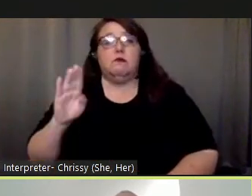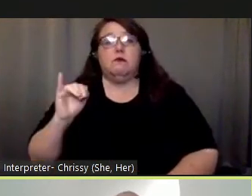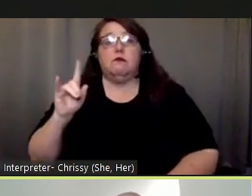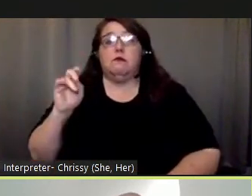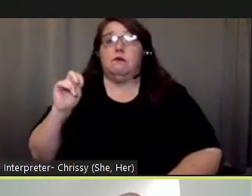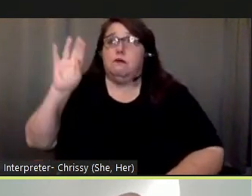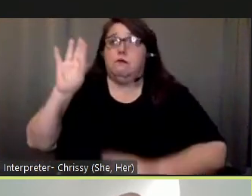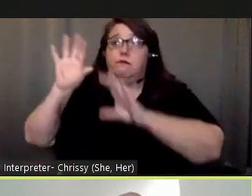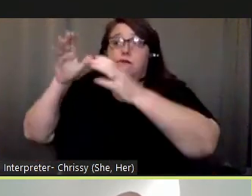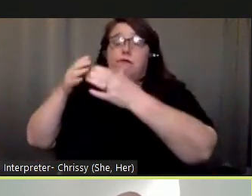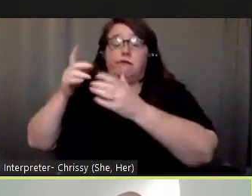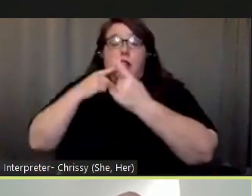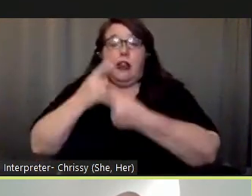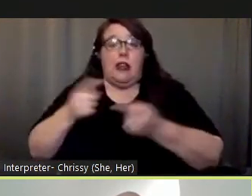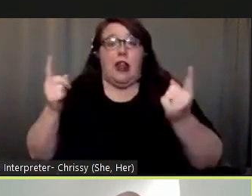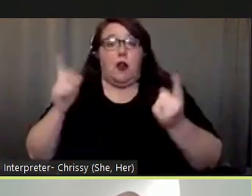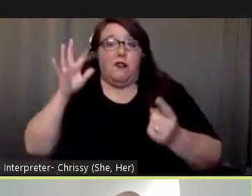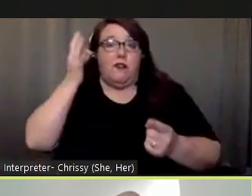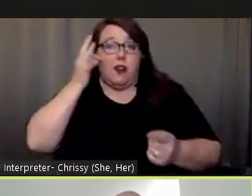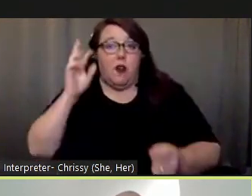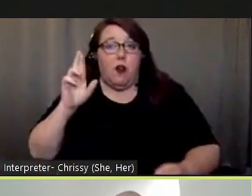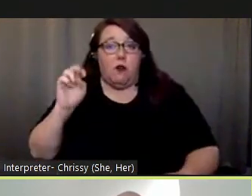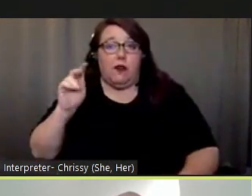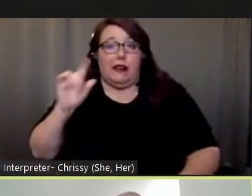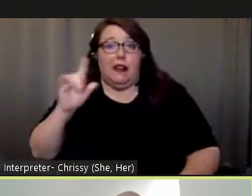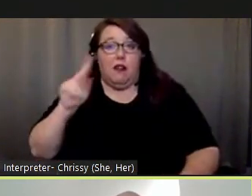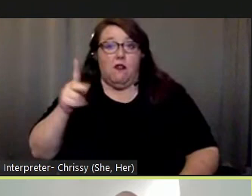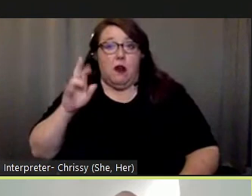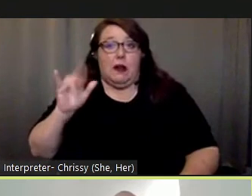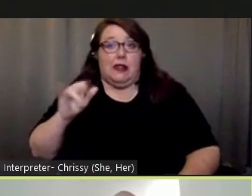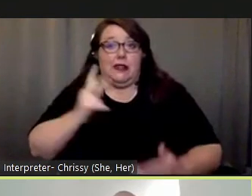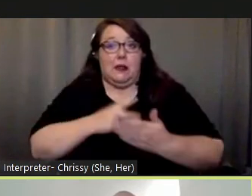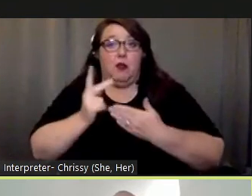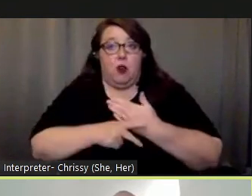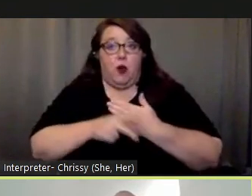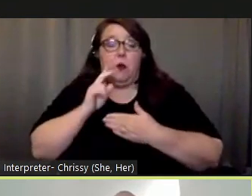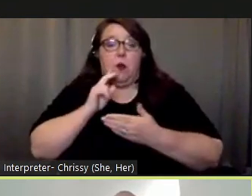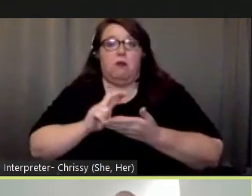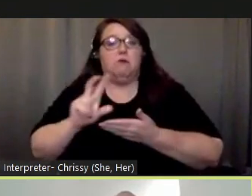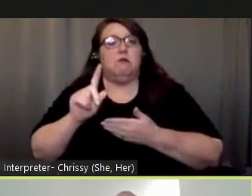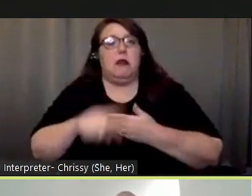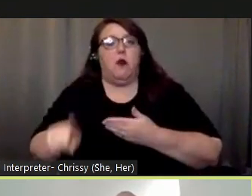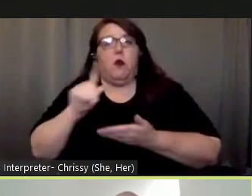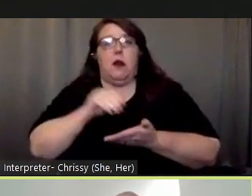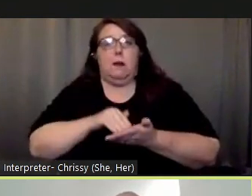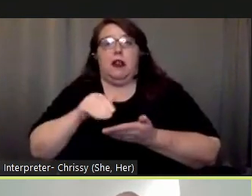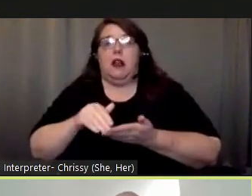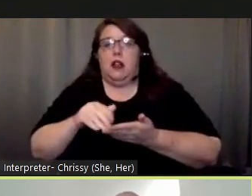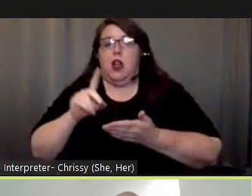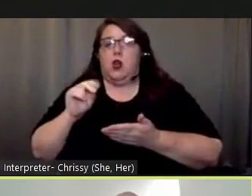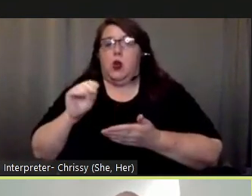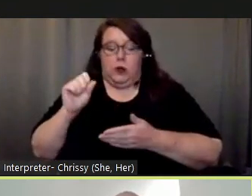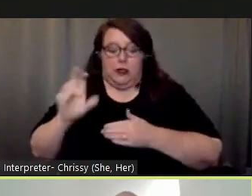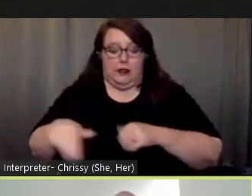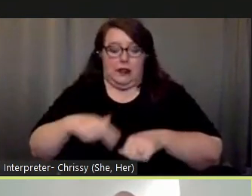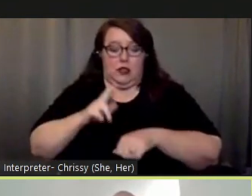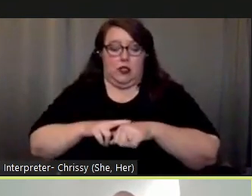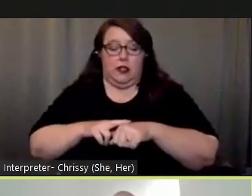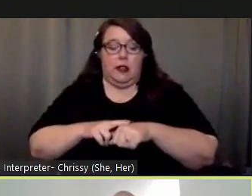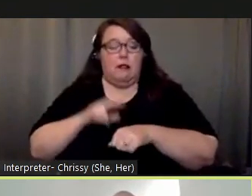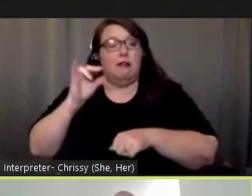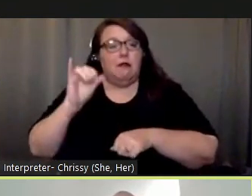also announced that the federal retail pharmacy program will allocate about 1 million doses nationally. And